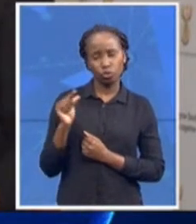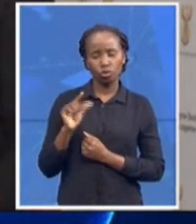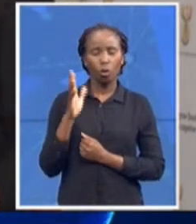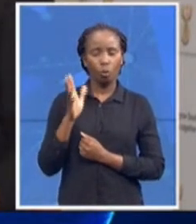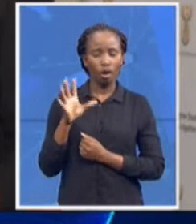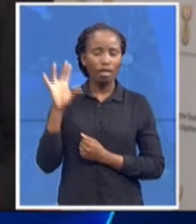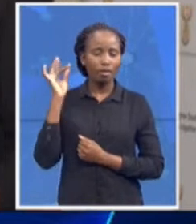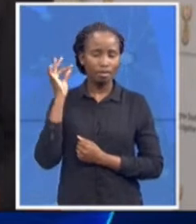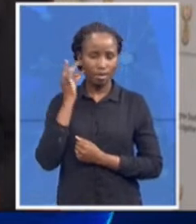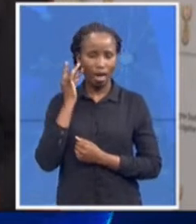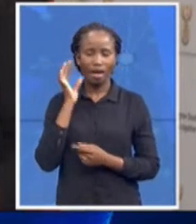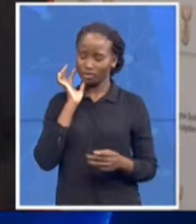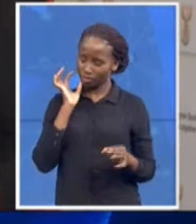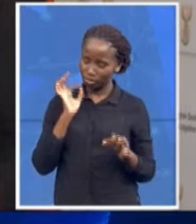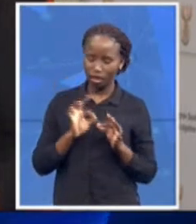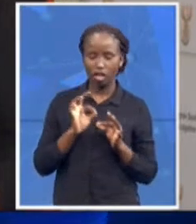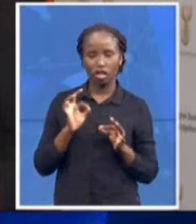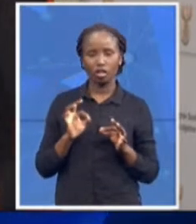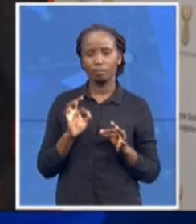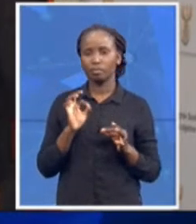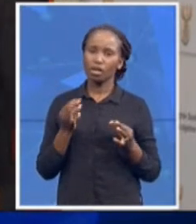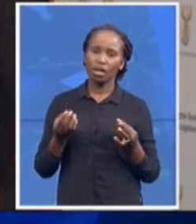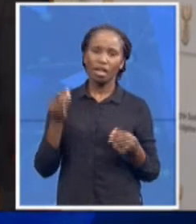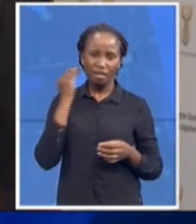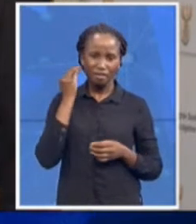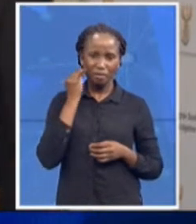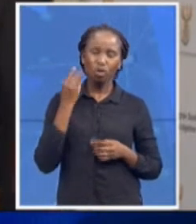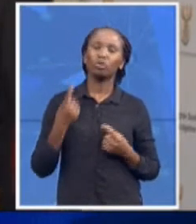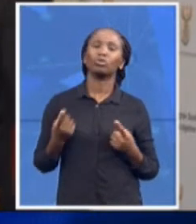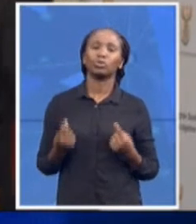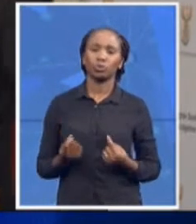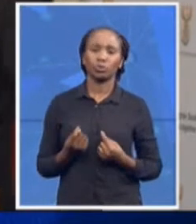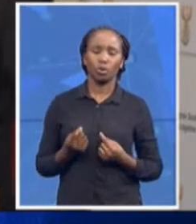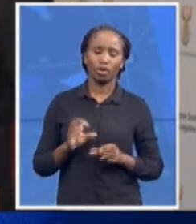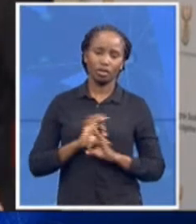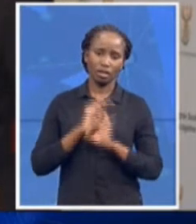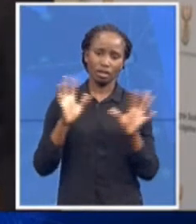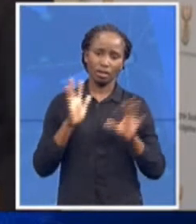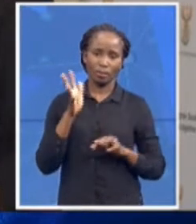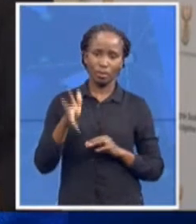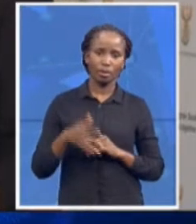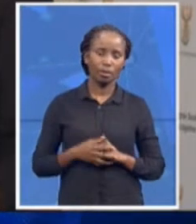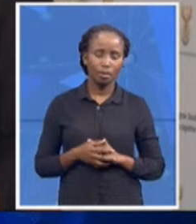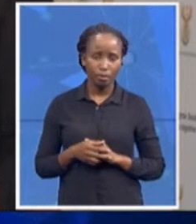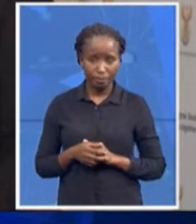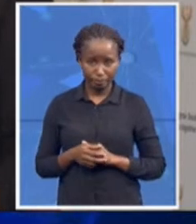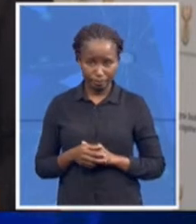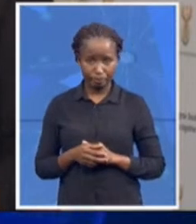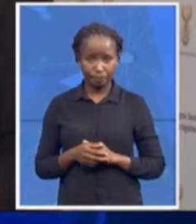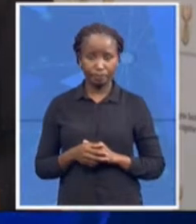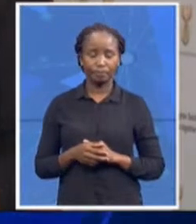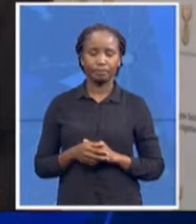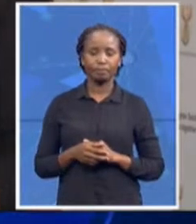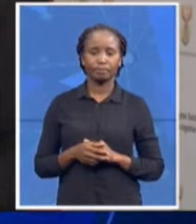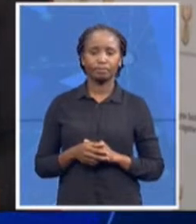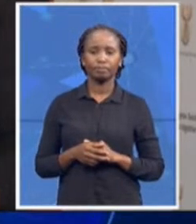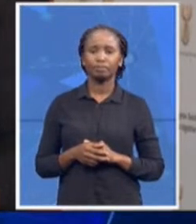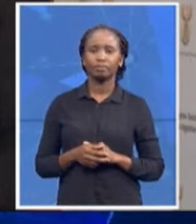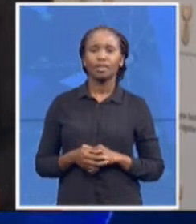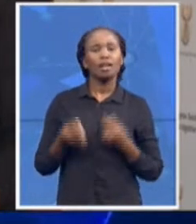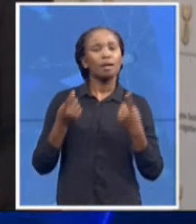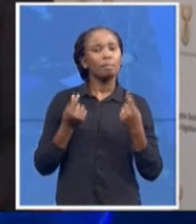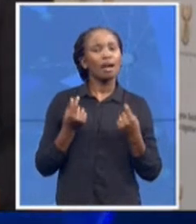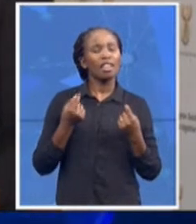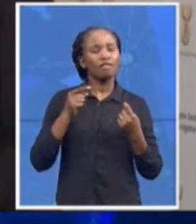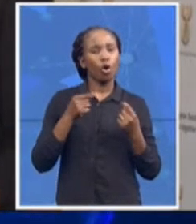of what we'll be doing. As to how much was earmarked for the artist that was misappropriated,